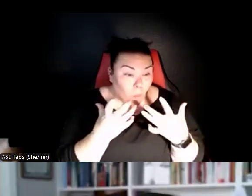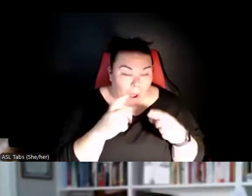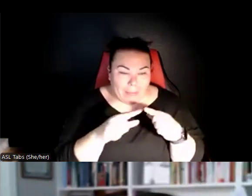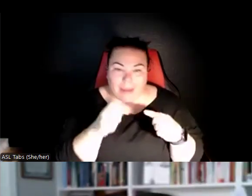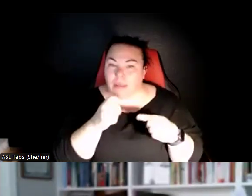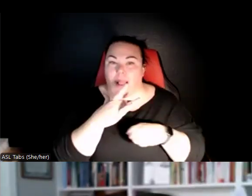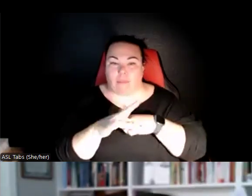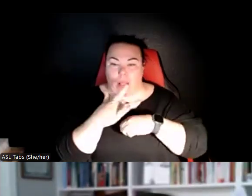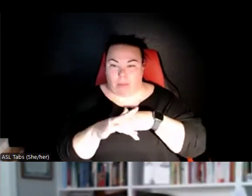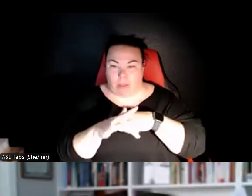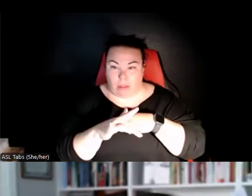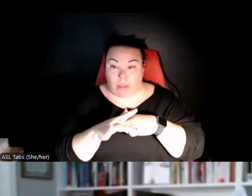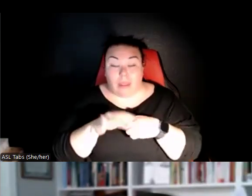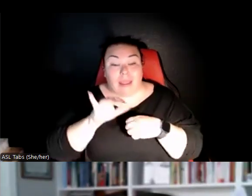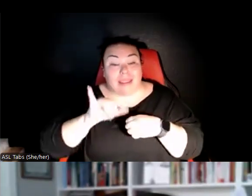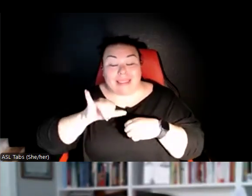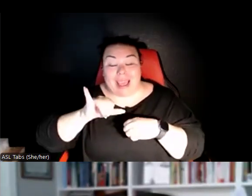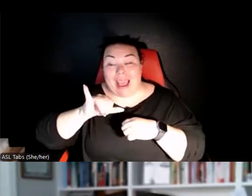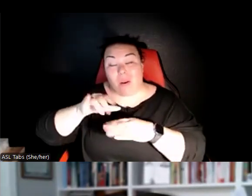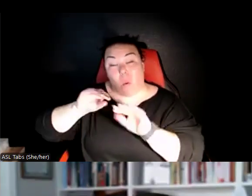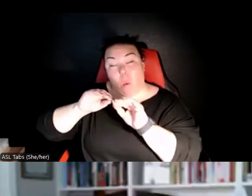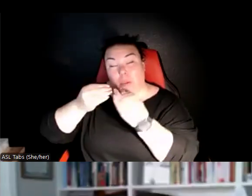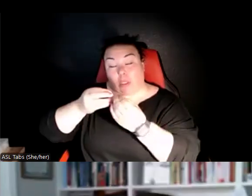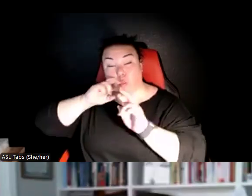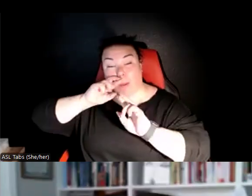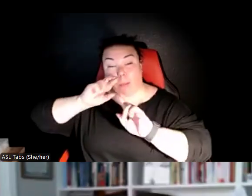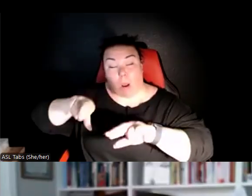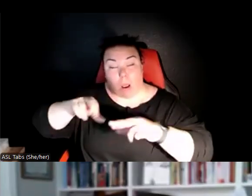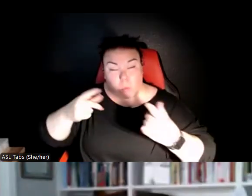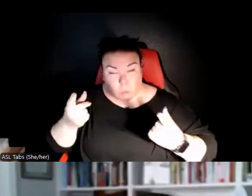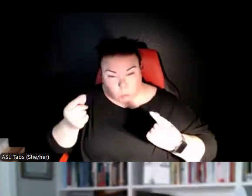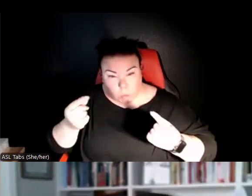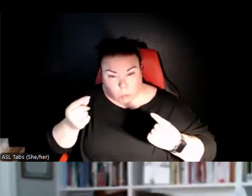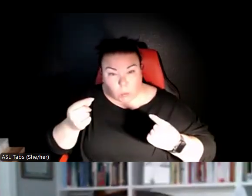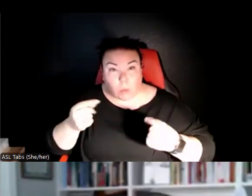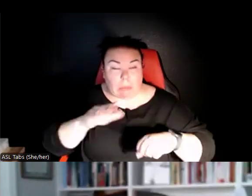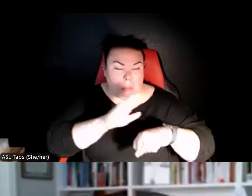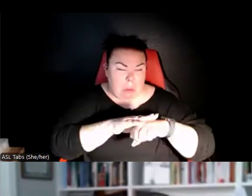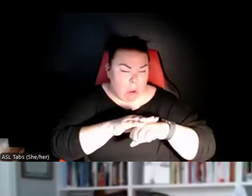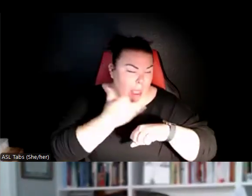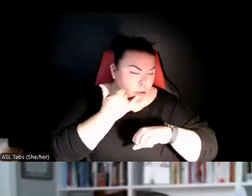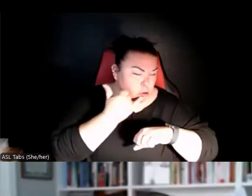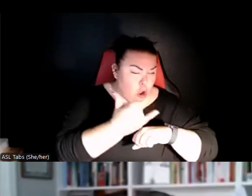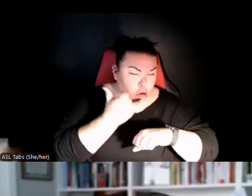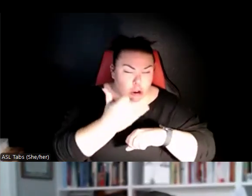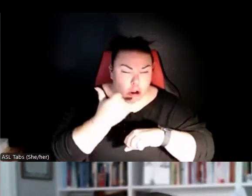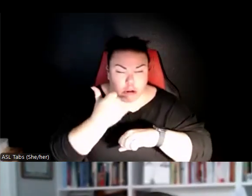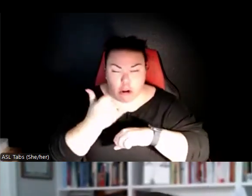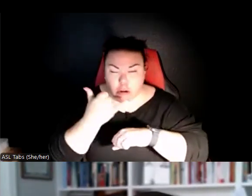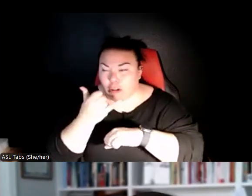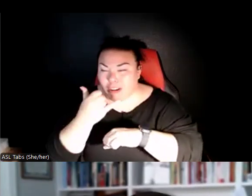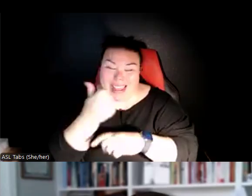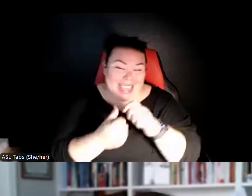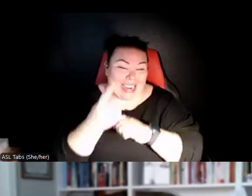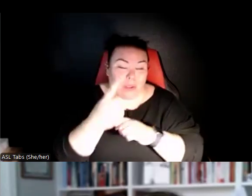the response that the organization had was to call in every single contact that we had, anybody who worked at a hotel. And I'm